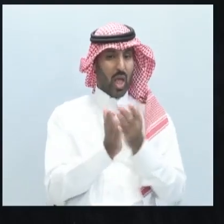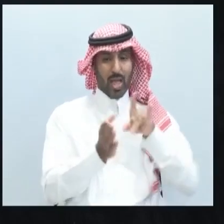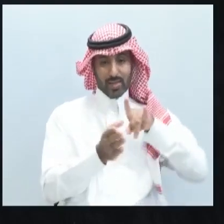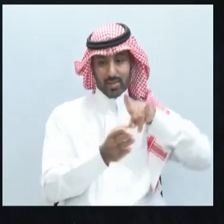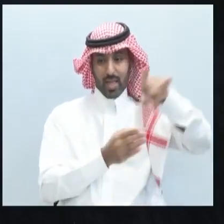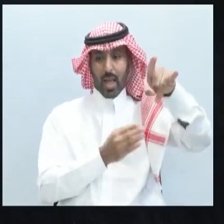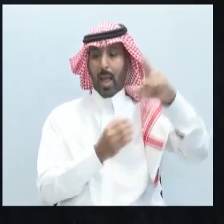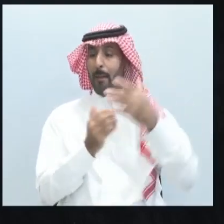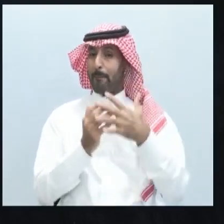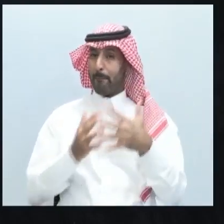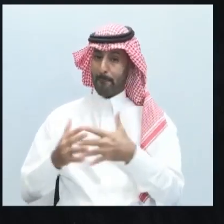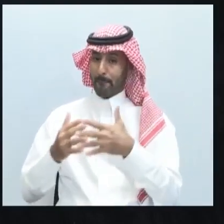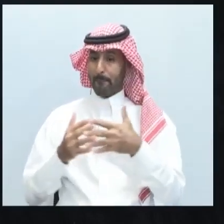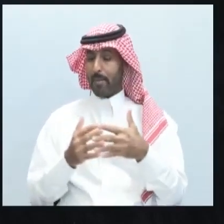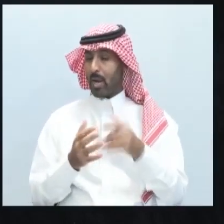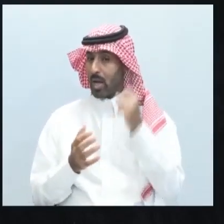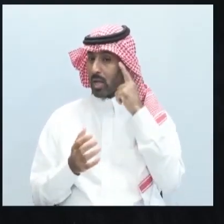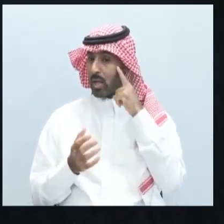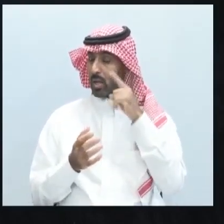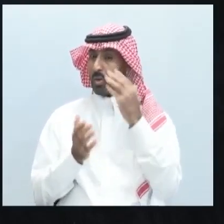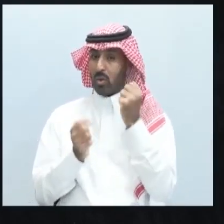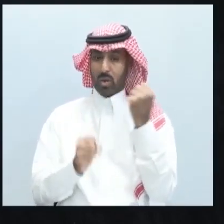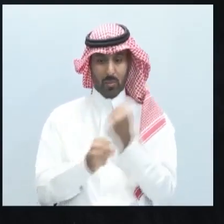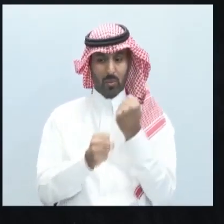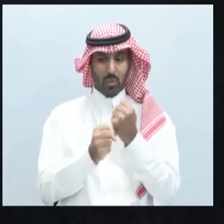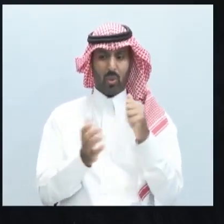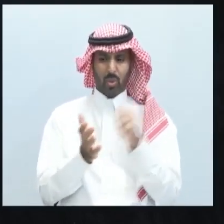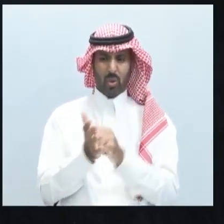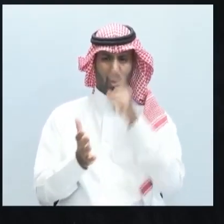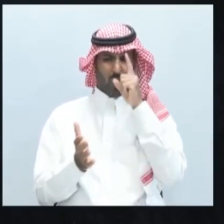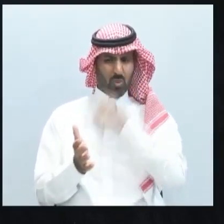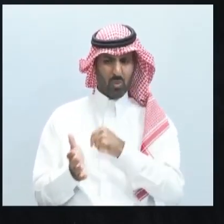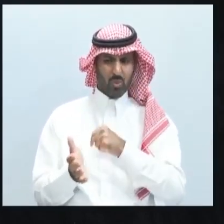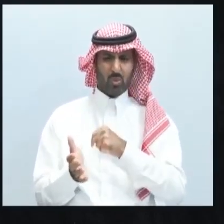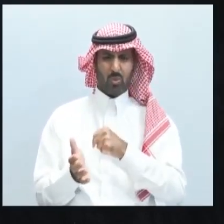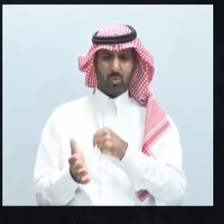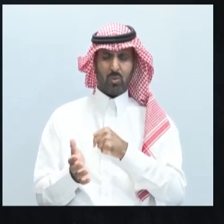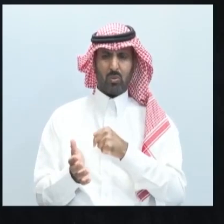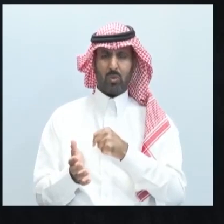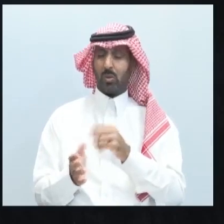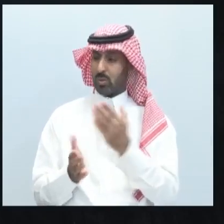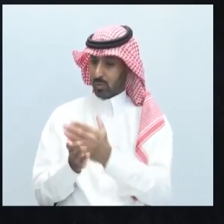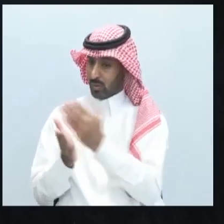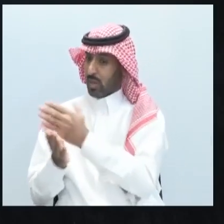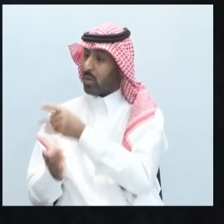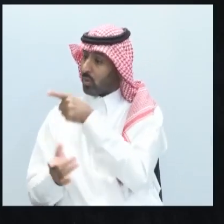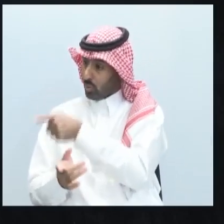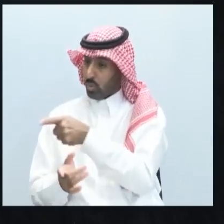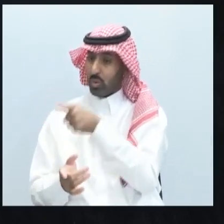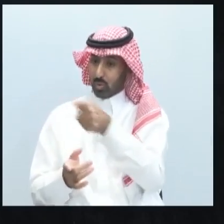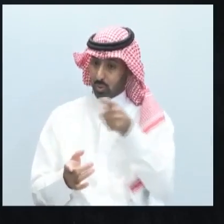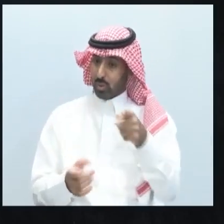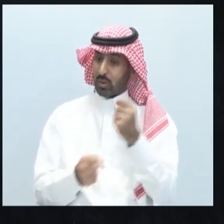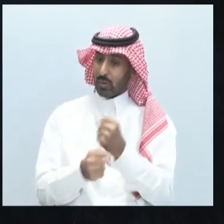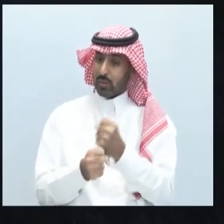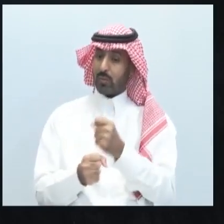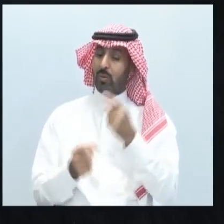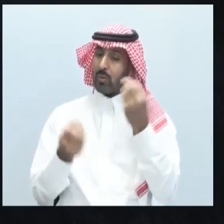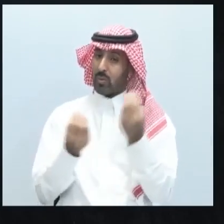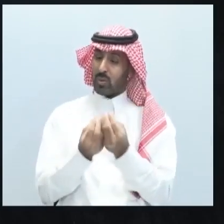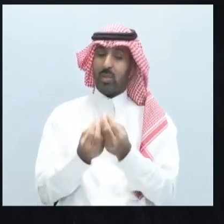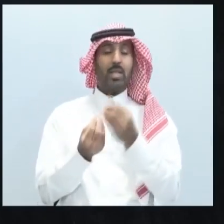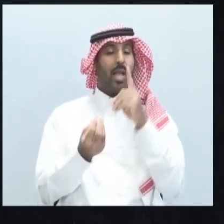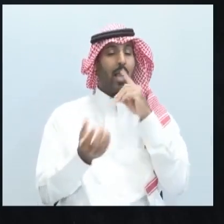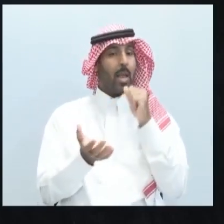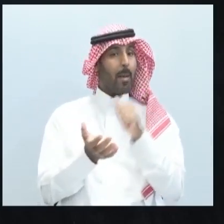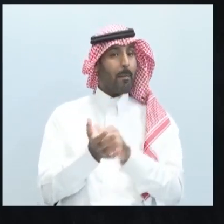York. And from the idea of chores here, we understand that they are sharing their place together. Now we are